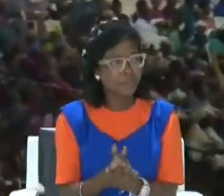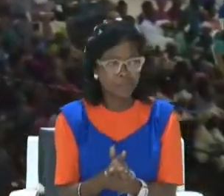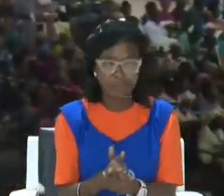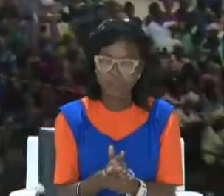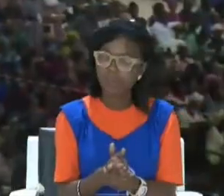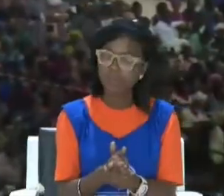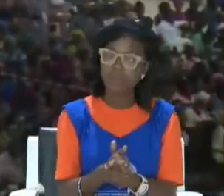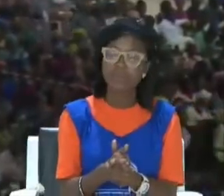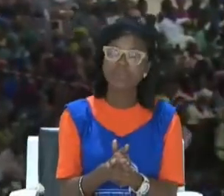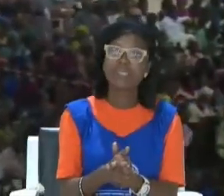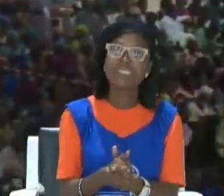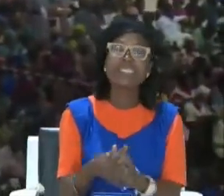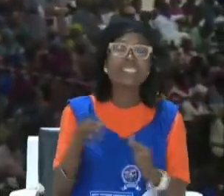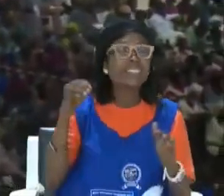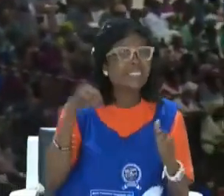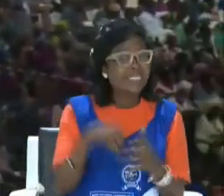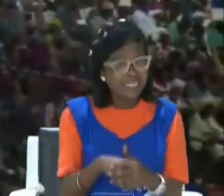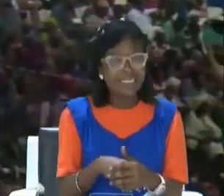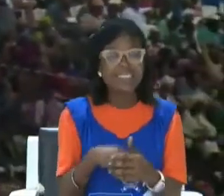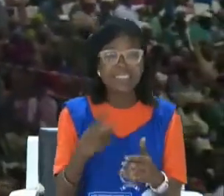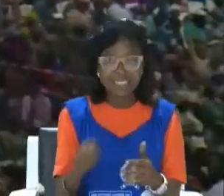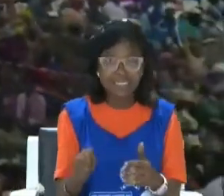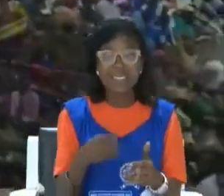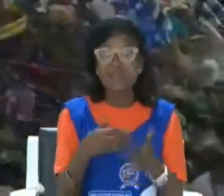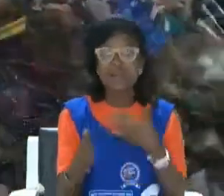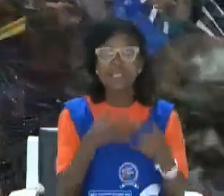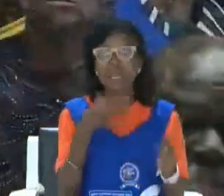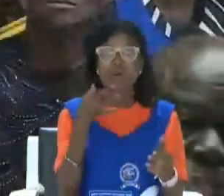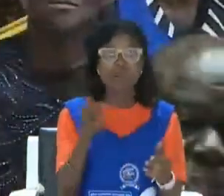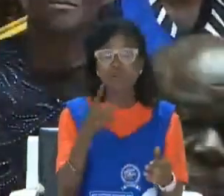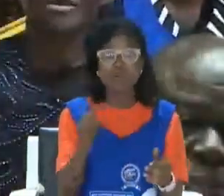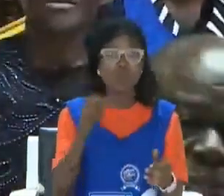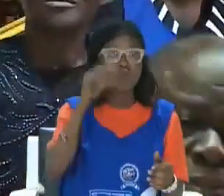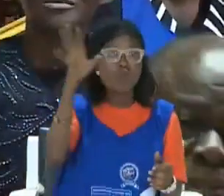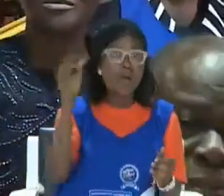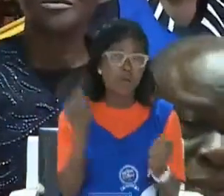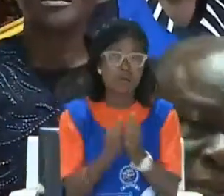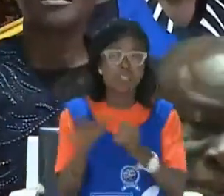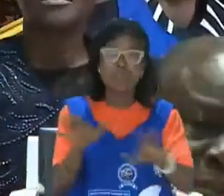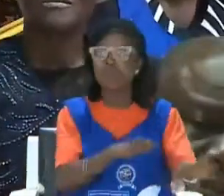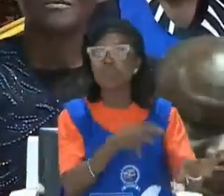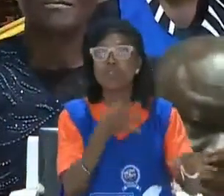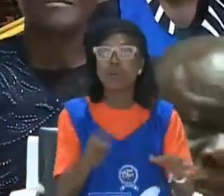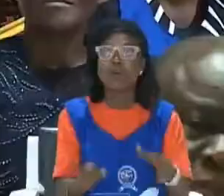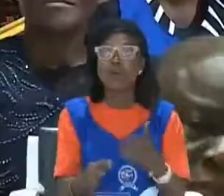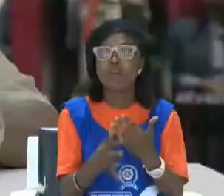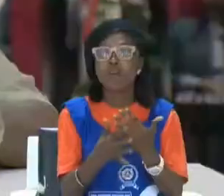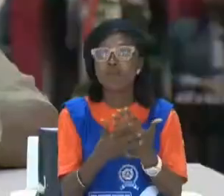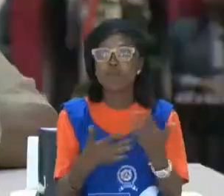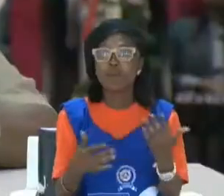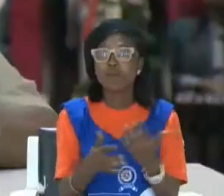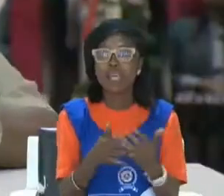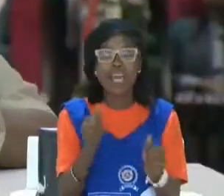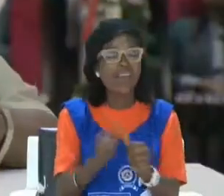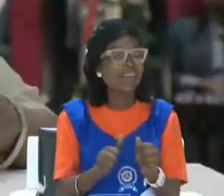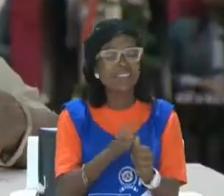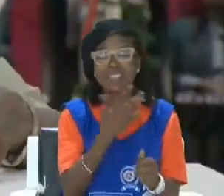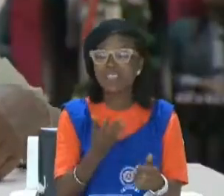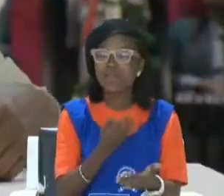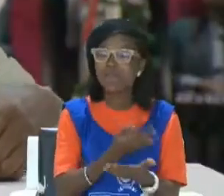In the case of the woman with the issue of blood, she had tried everything. Everything had failed.